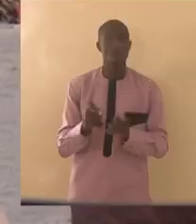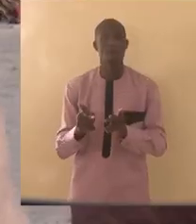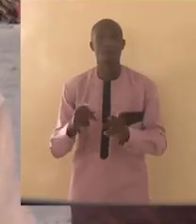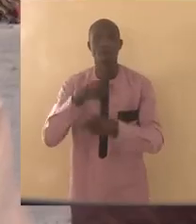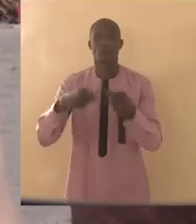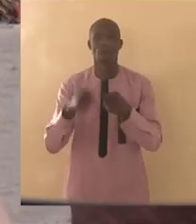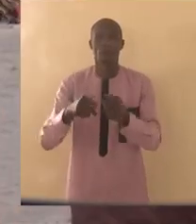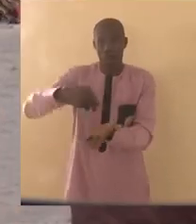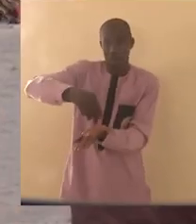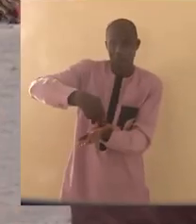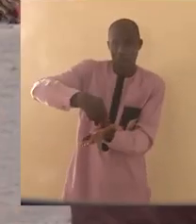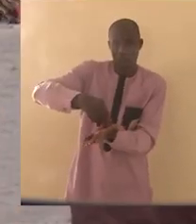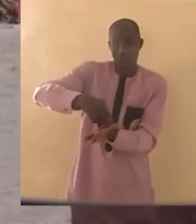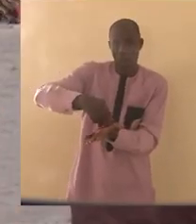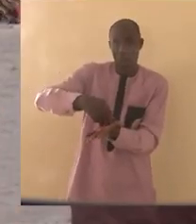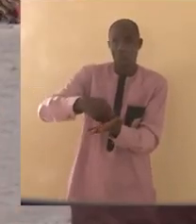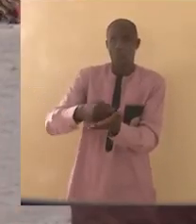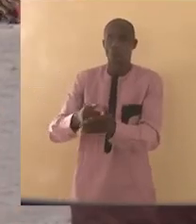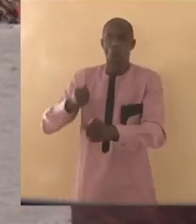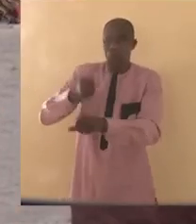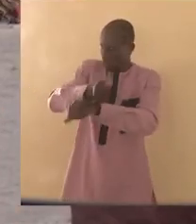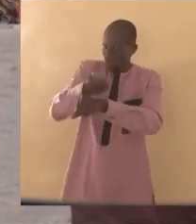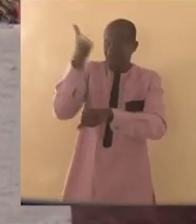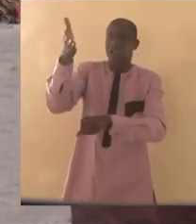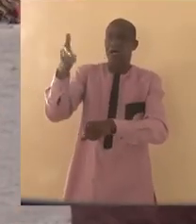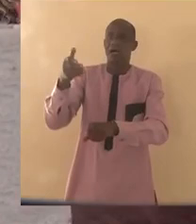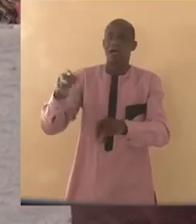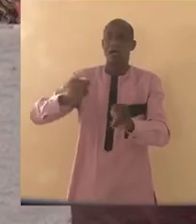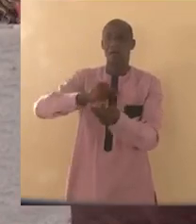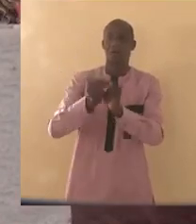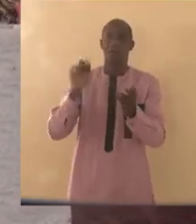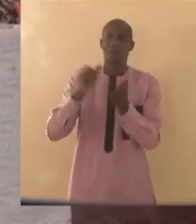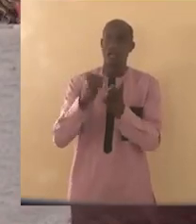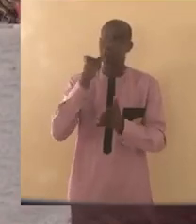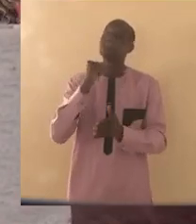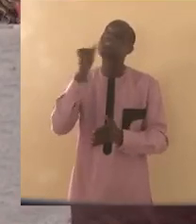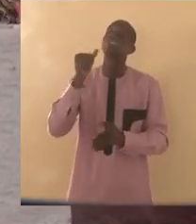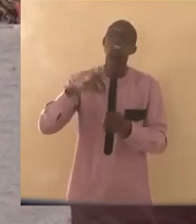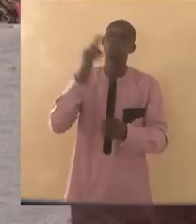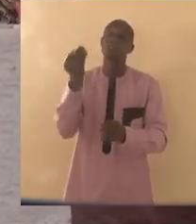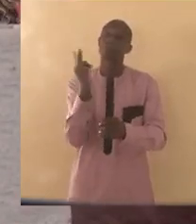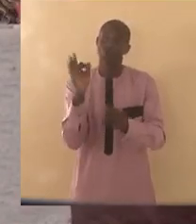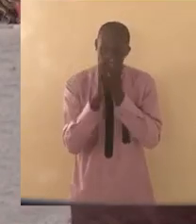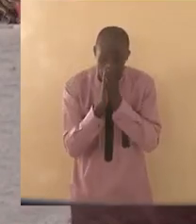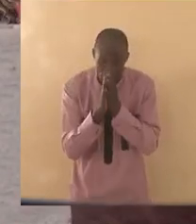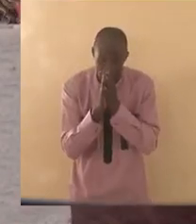Some people go to kneel down to curse their neighbor. That one is not a spirit of Christian